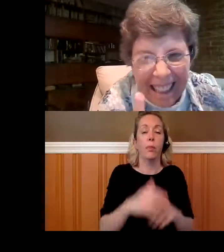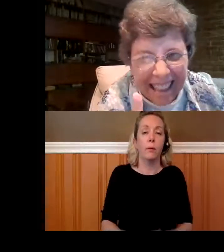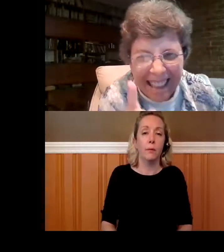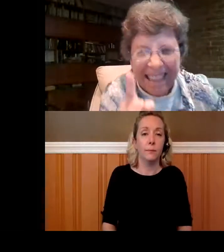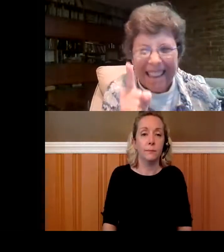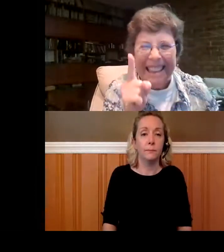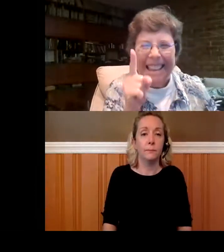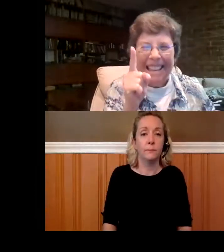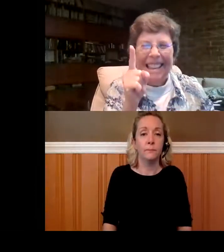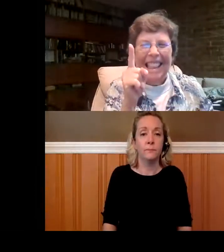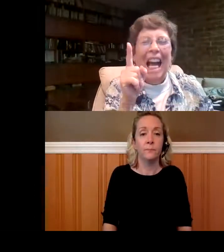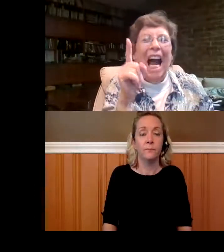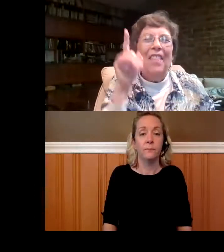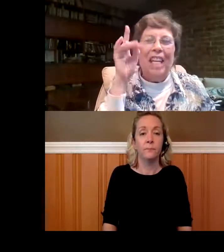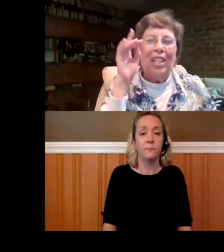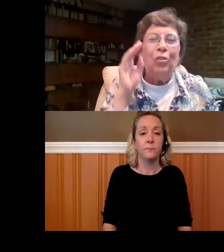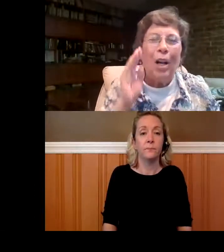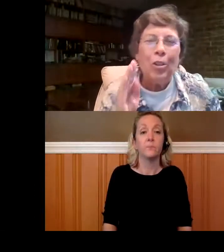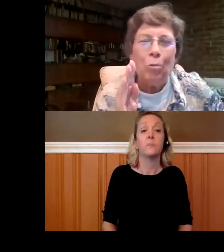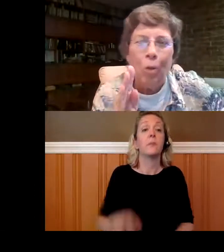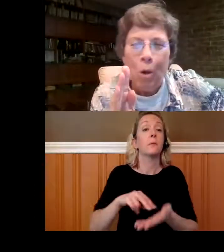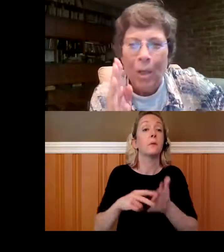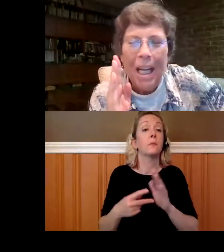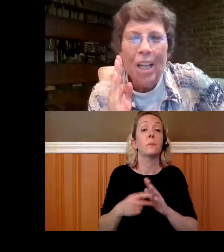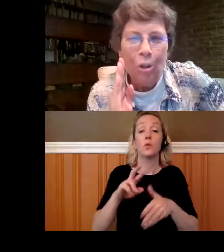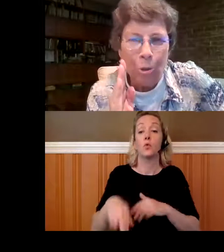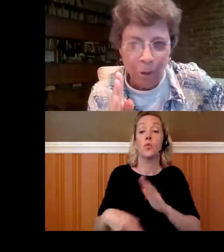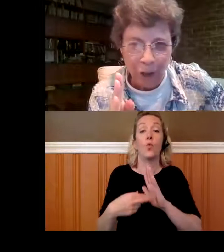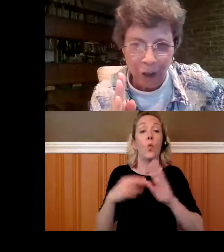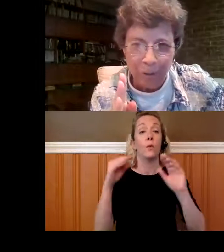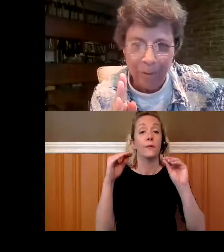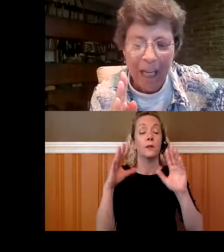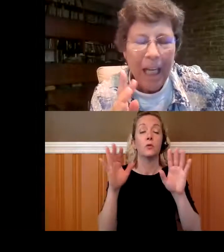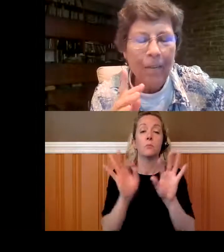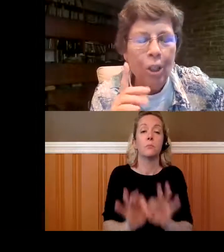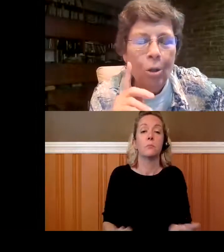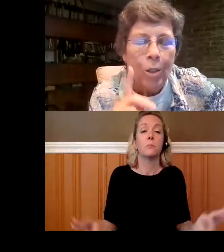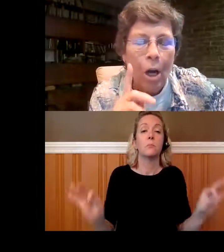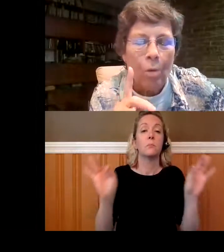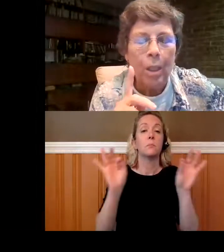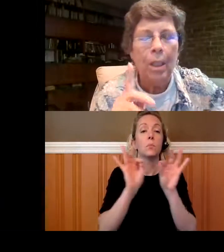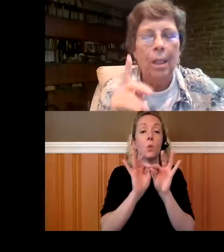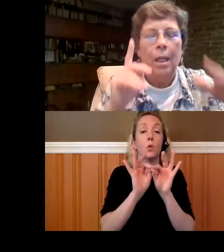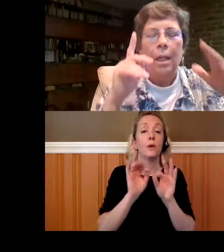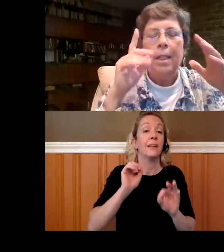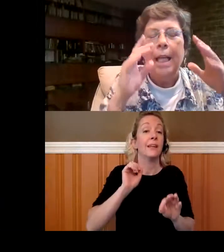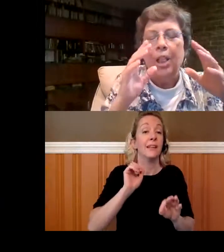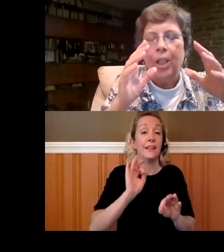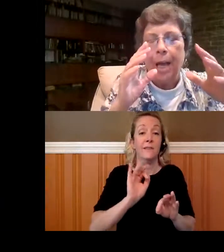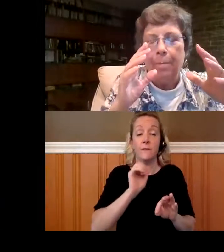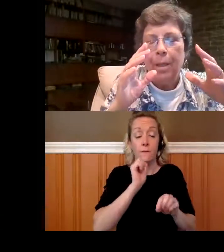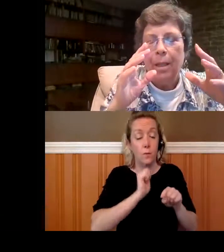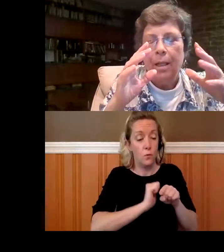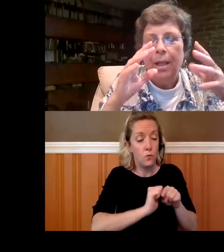The instructor's role is crucial. If you don't teach them to